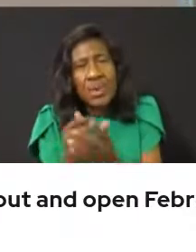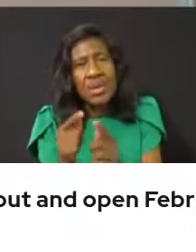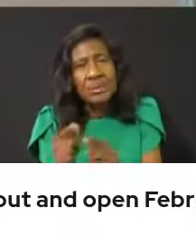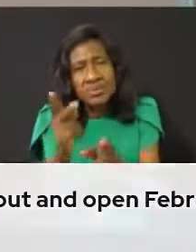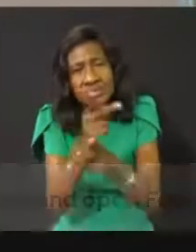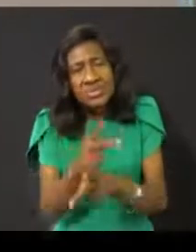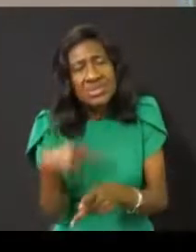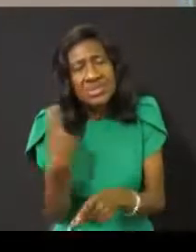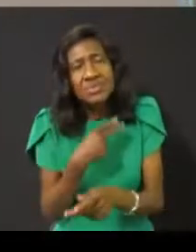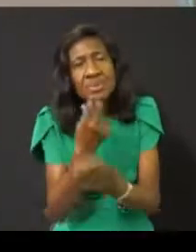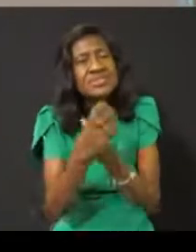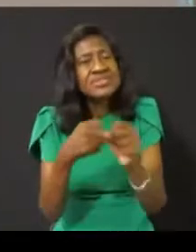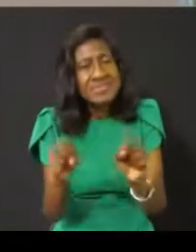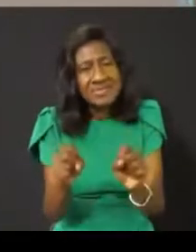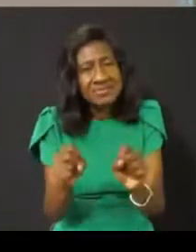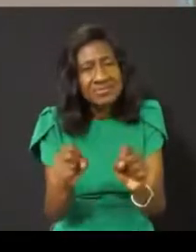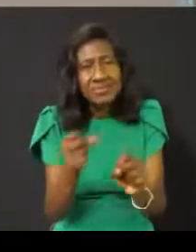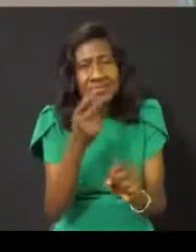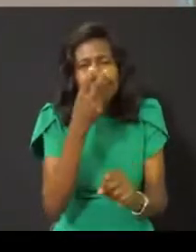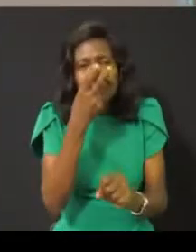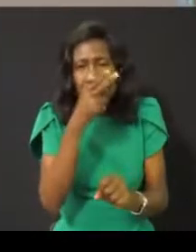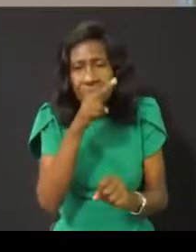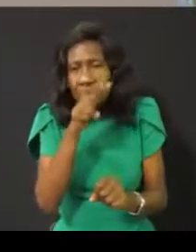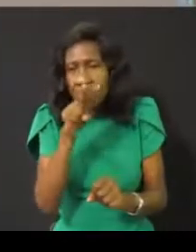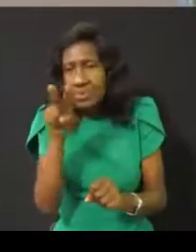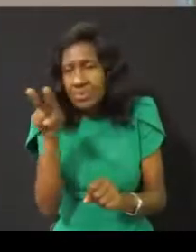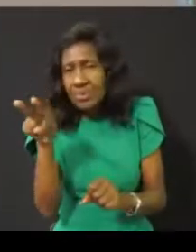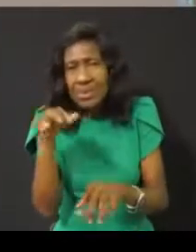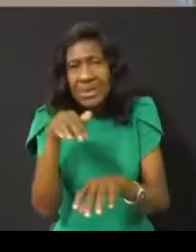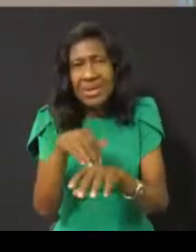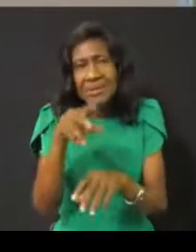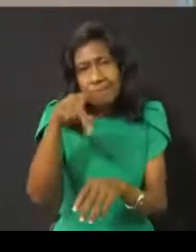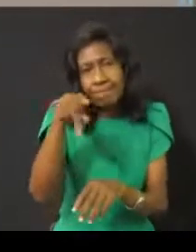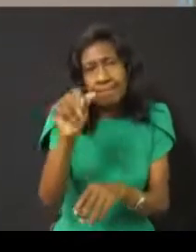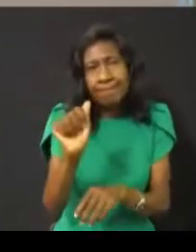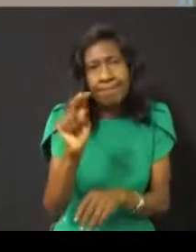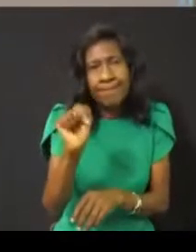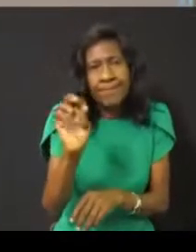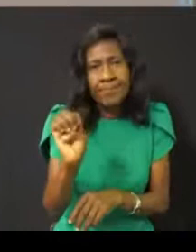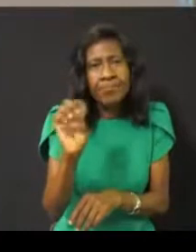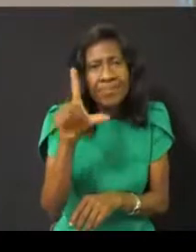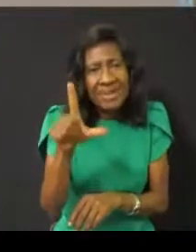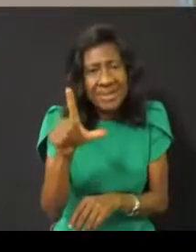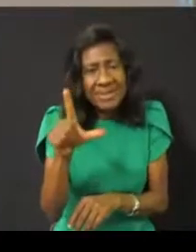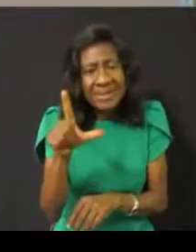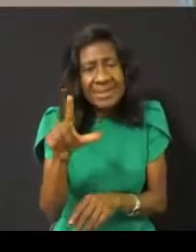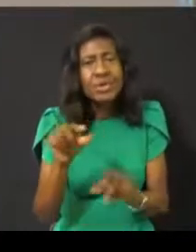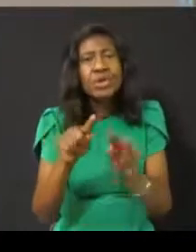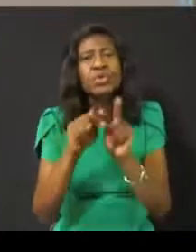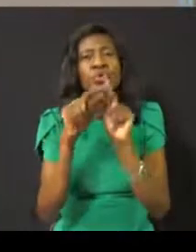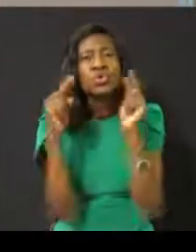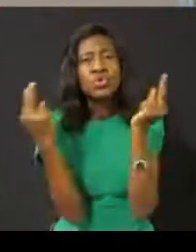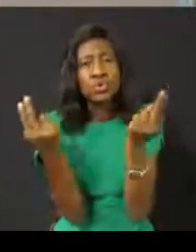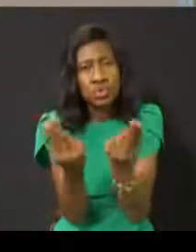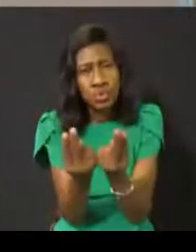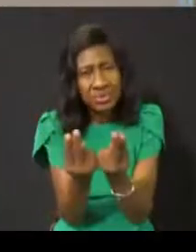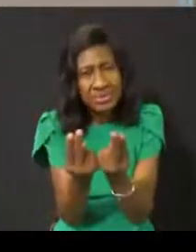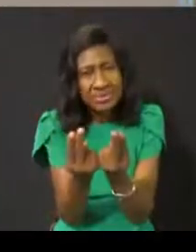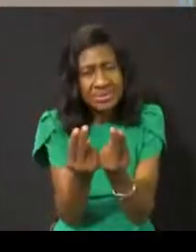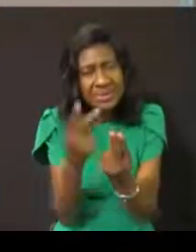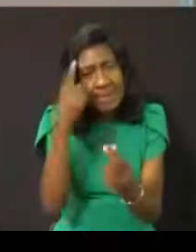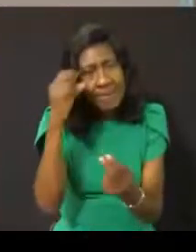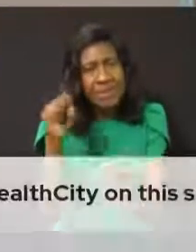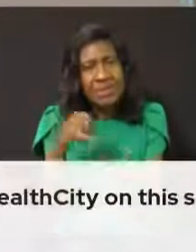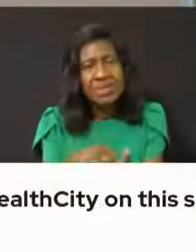look at your panel here today, unity, unifying the civil servants and your elected official, because it's